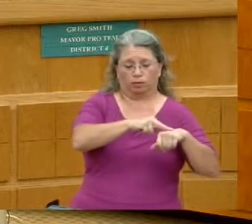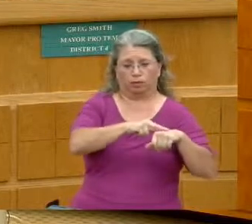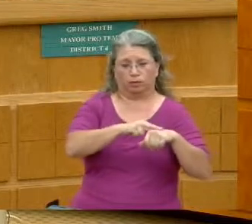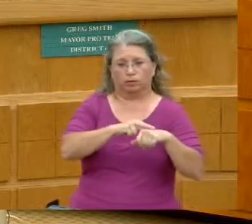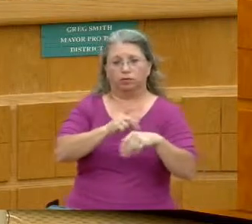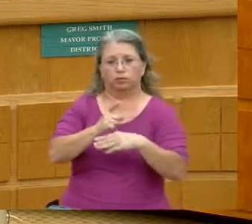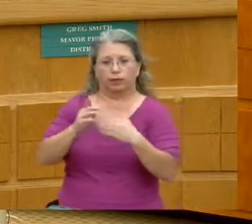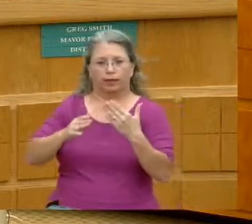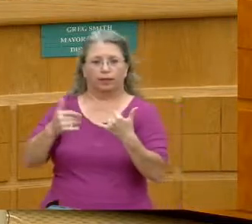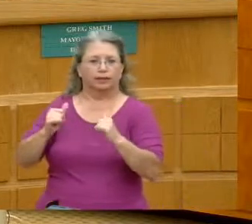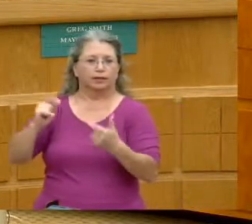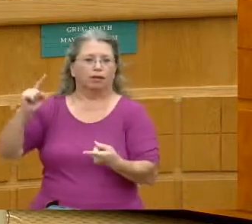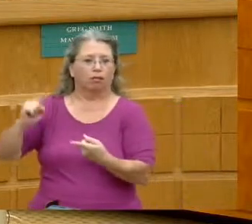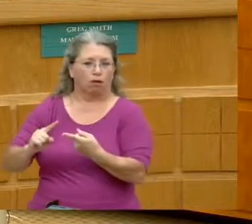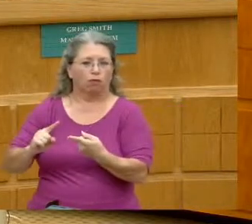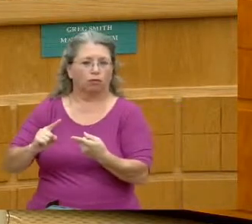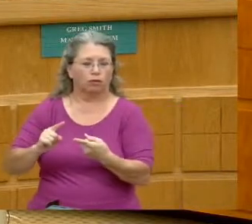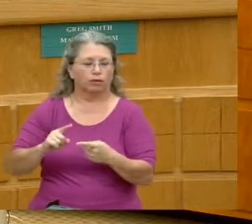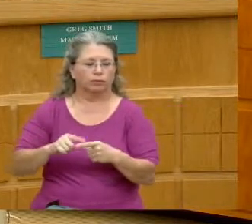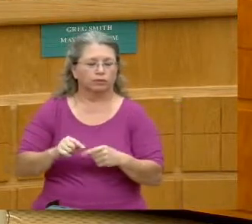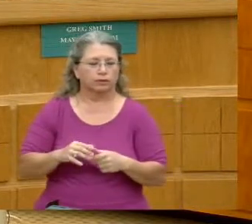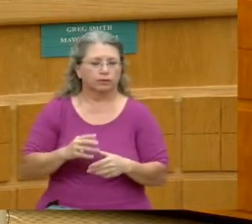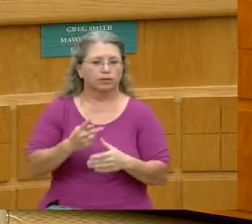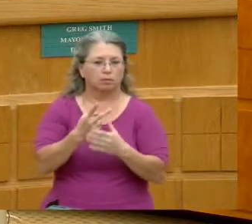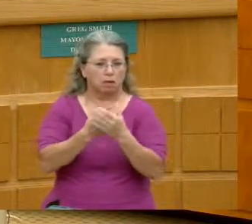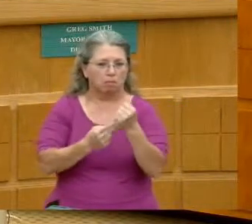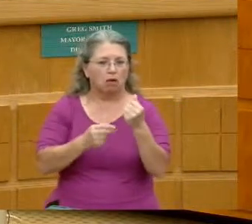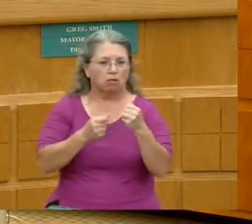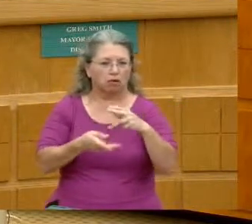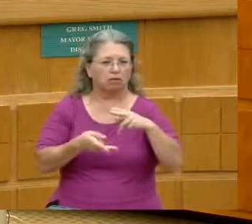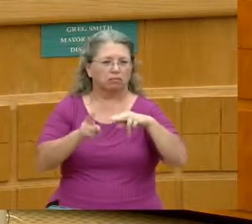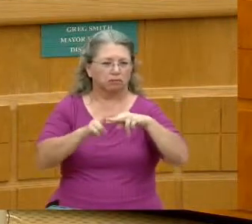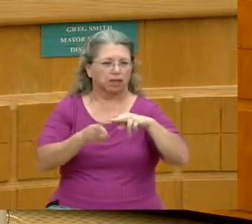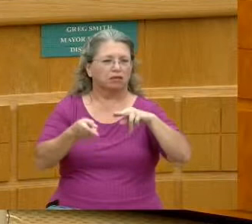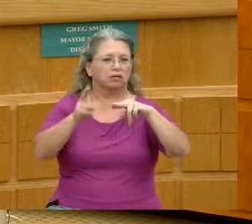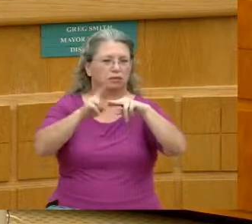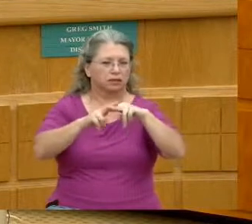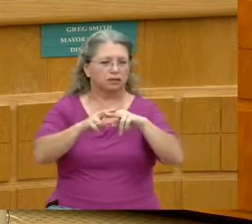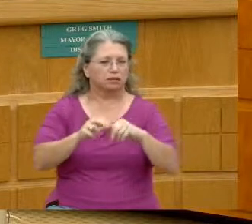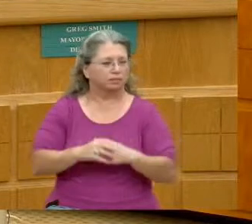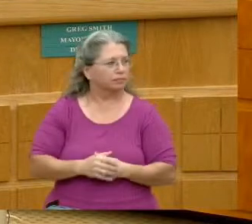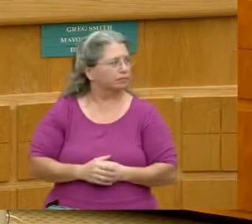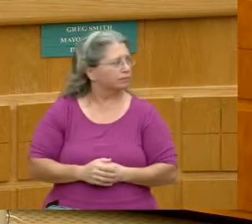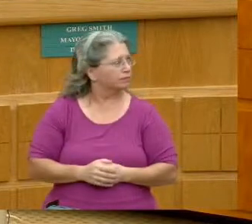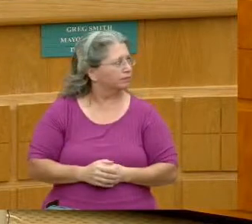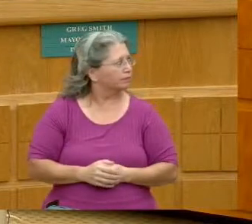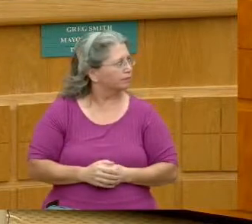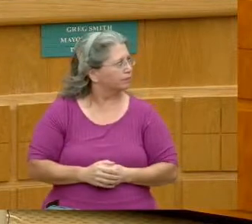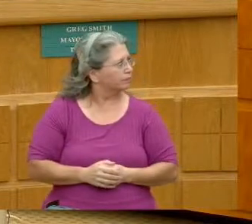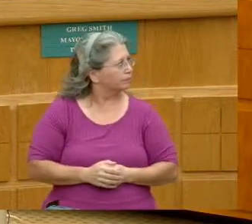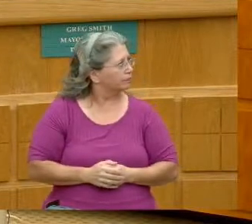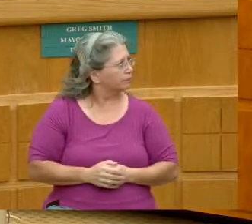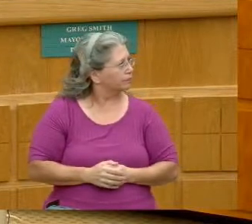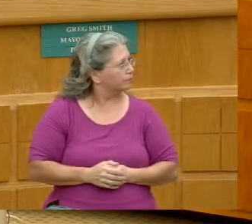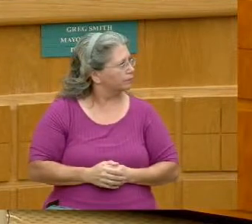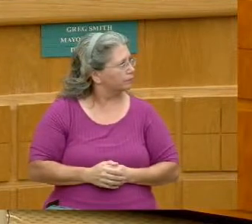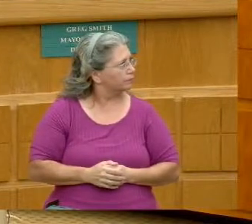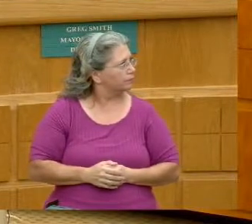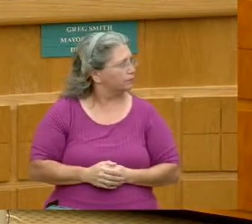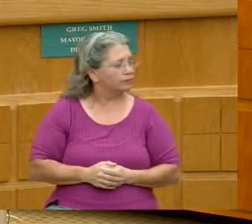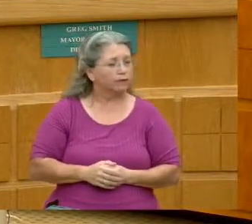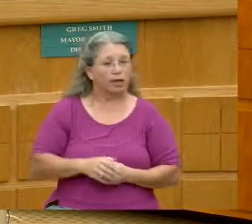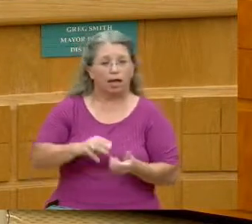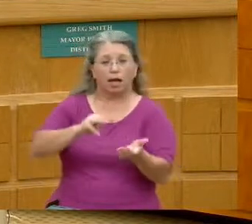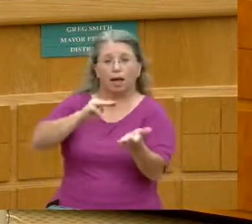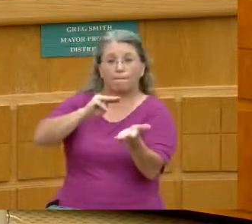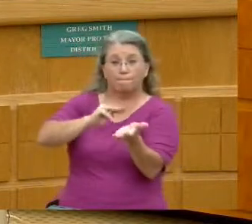been on an increasing trend overall. Weekdays and weekends, there we have Memorial Day. All right, medical office